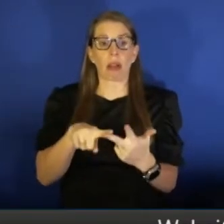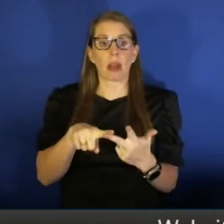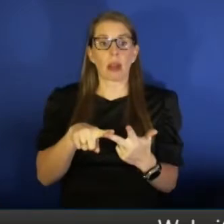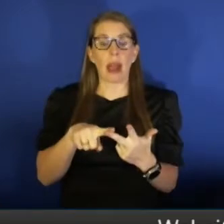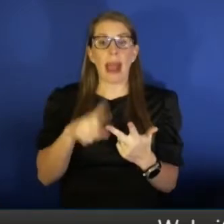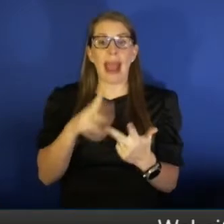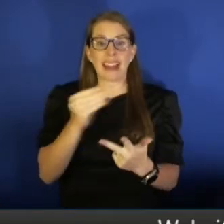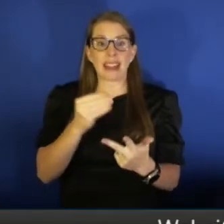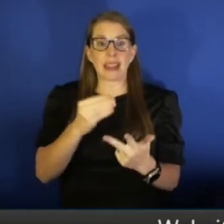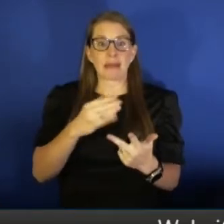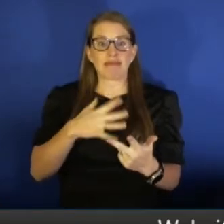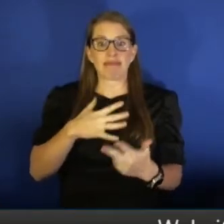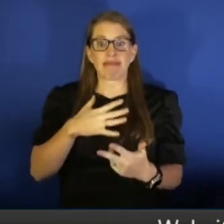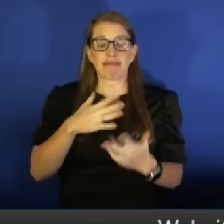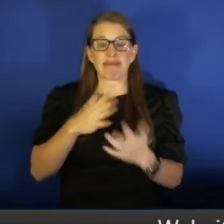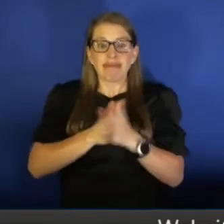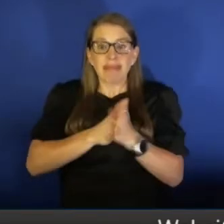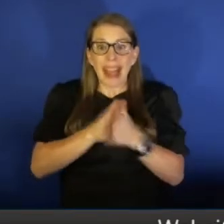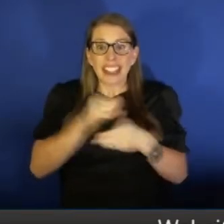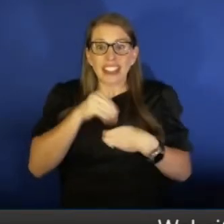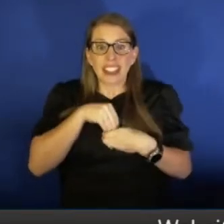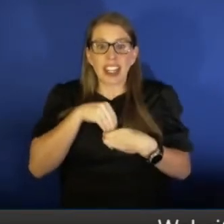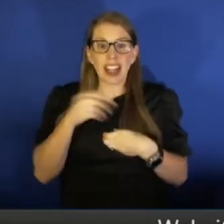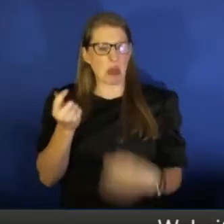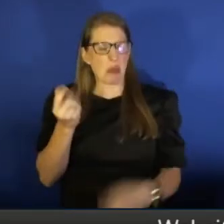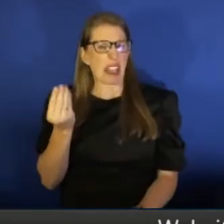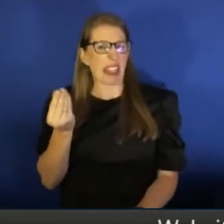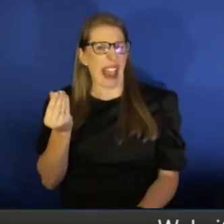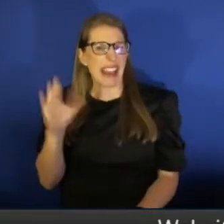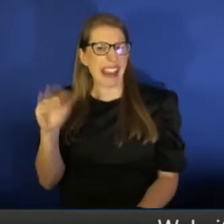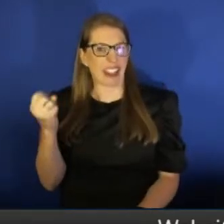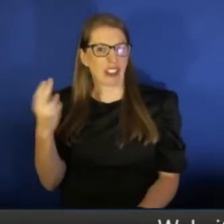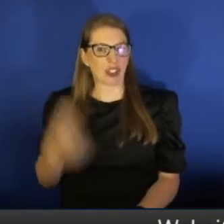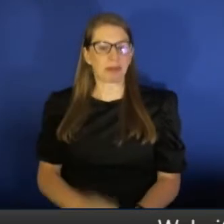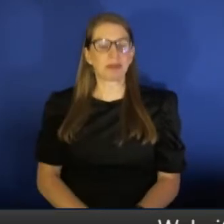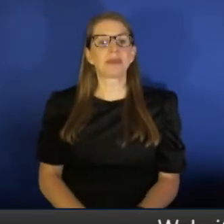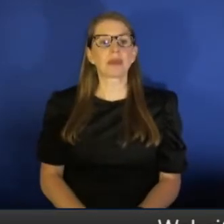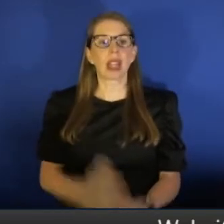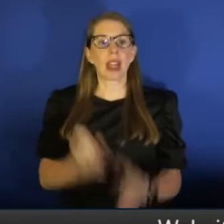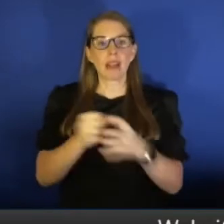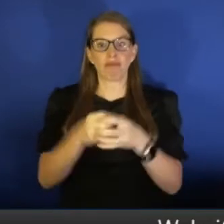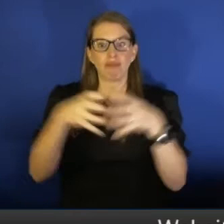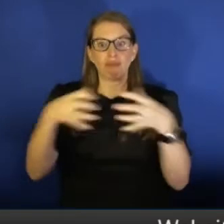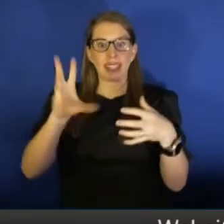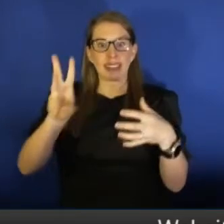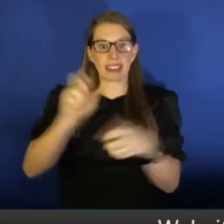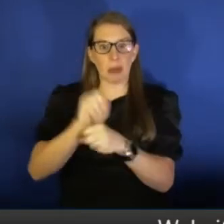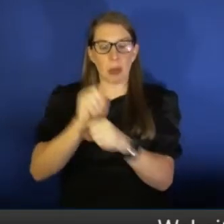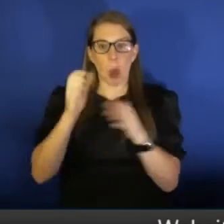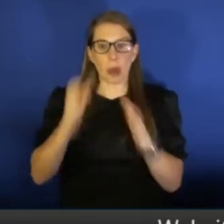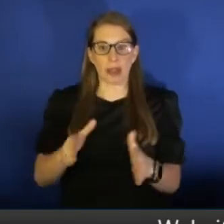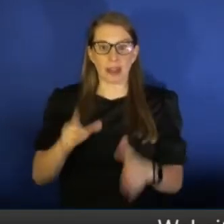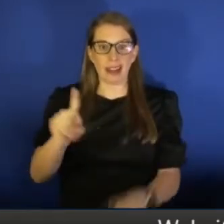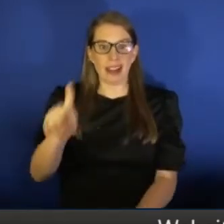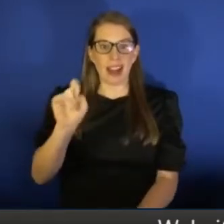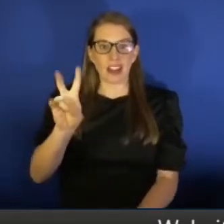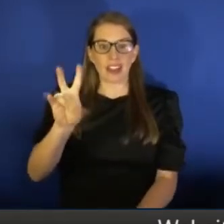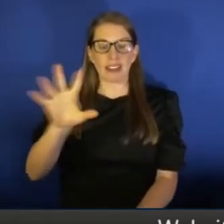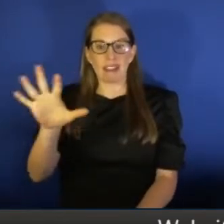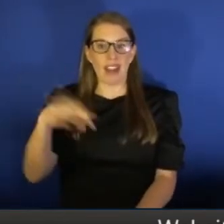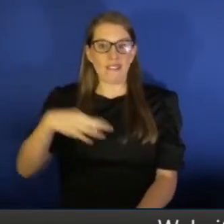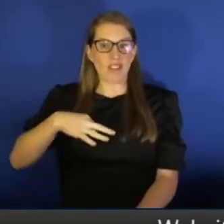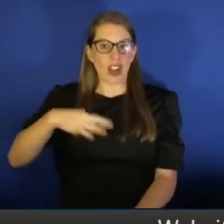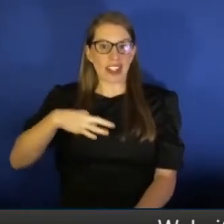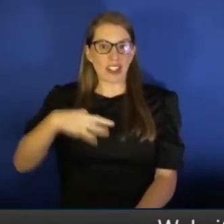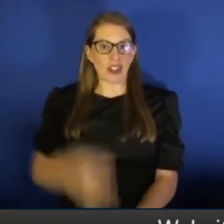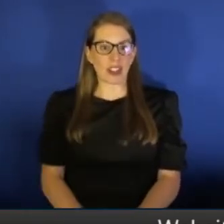it, and a little bit of cash. We have now grown to 6 employees, 175 volunteers.